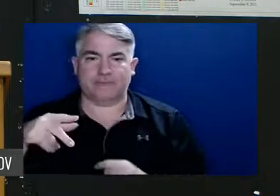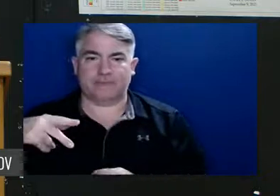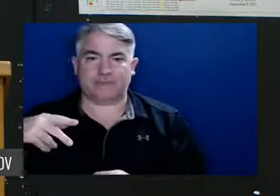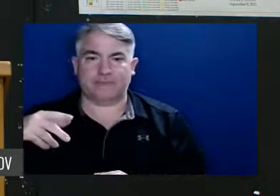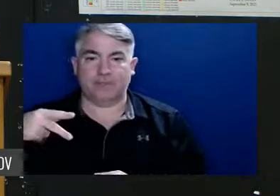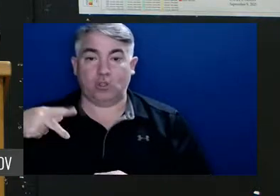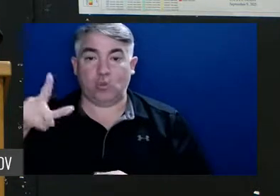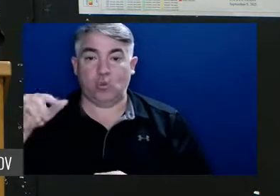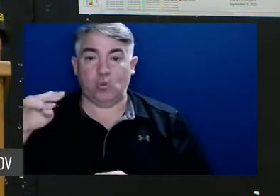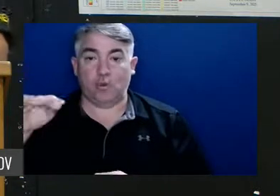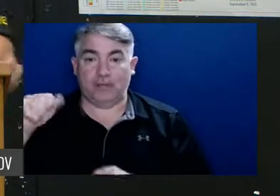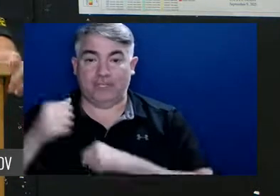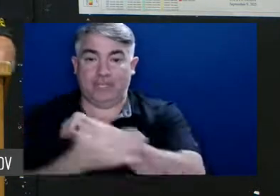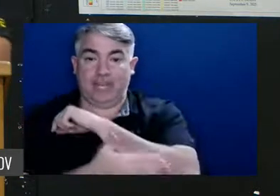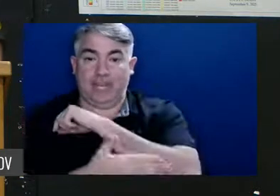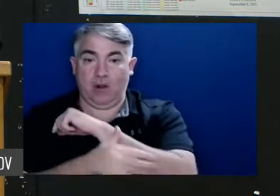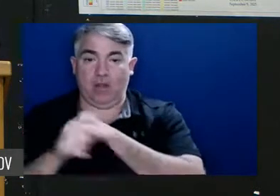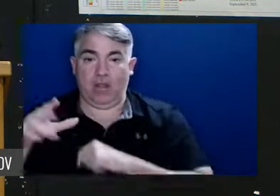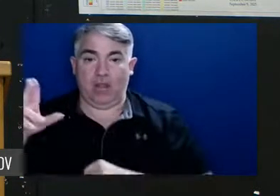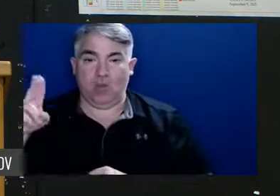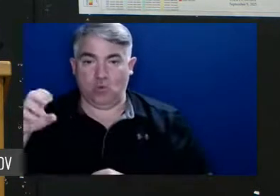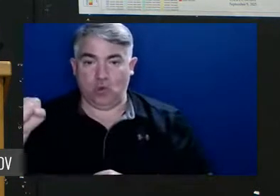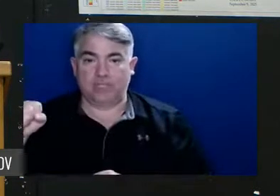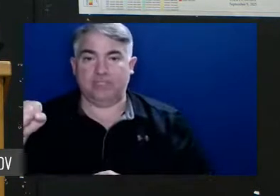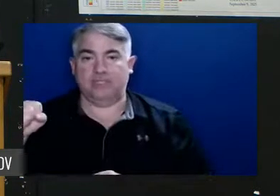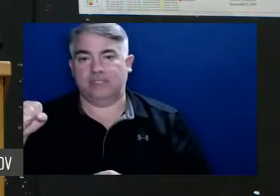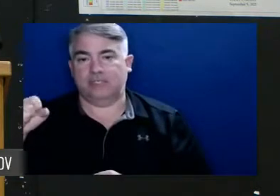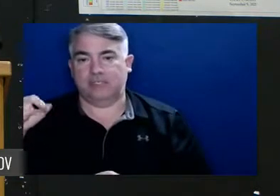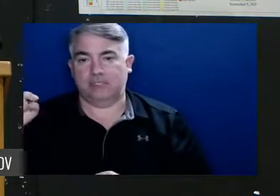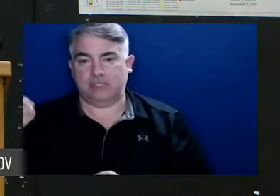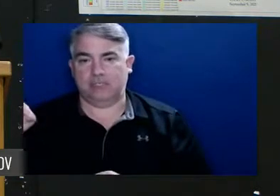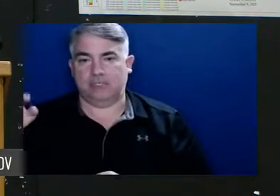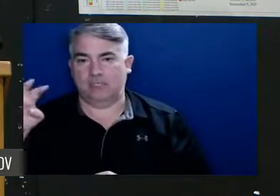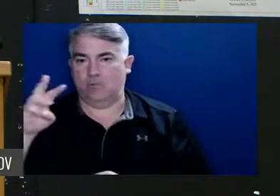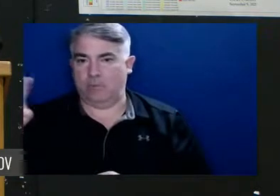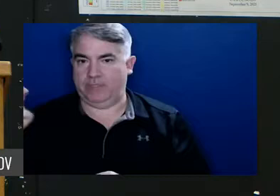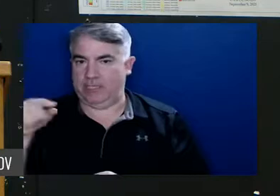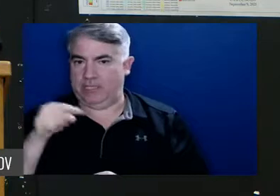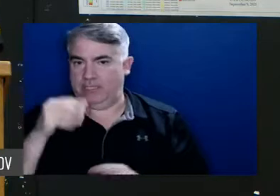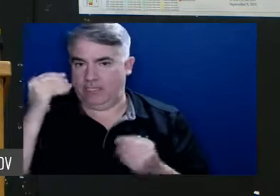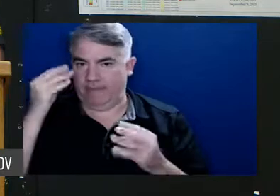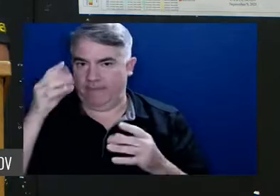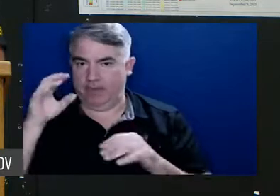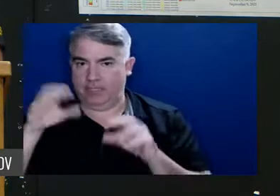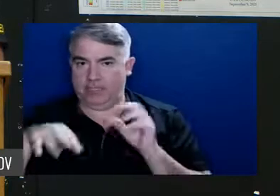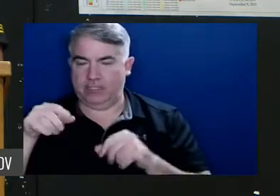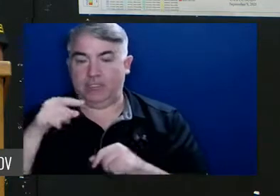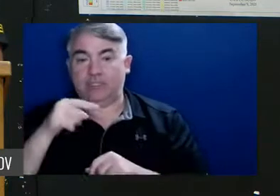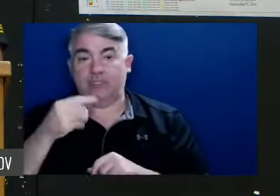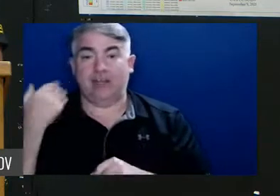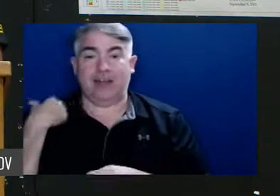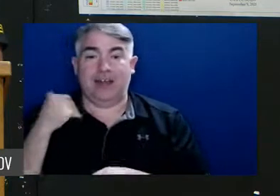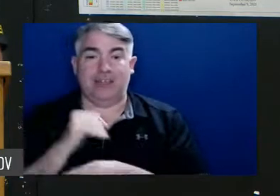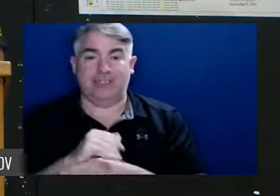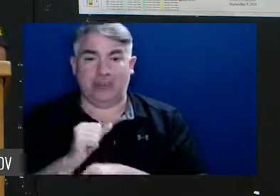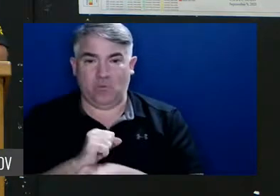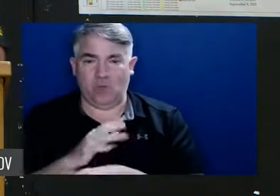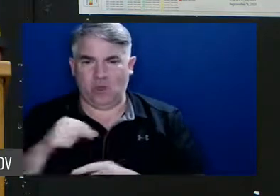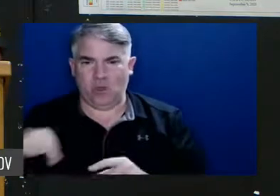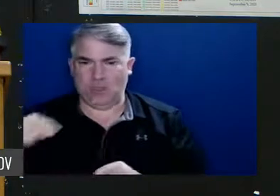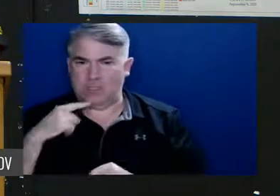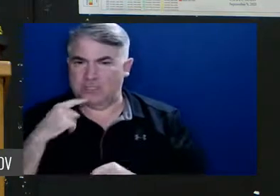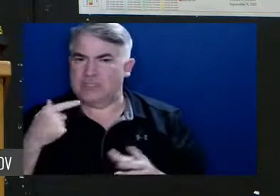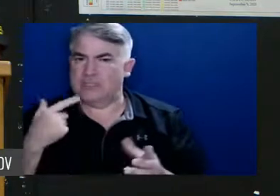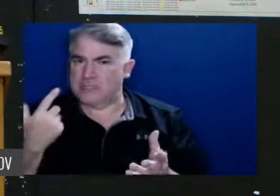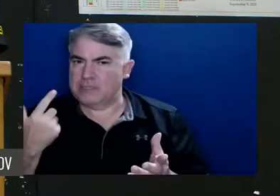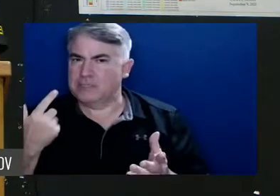cleaned. Crews did report success last night in some of the mitigation steps that they took to prevent debris